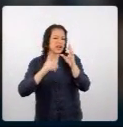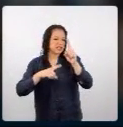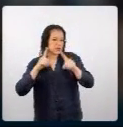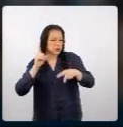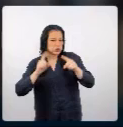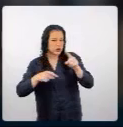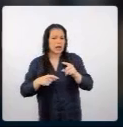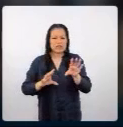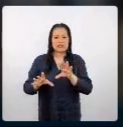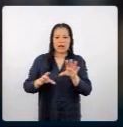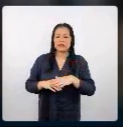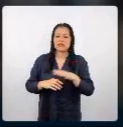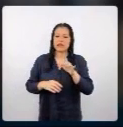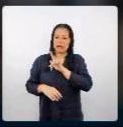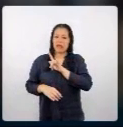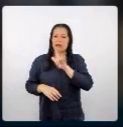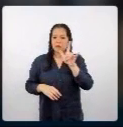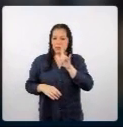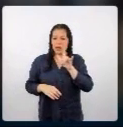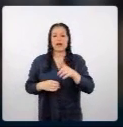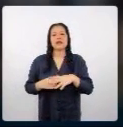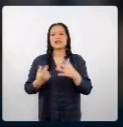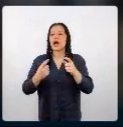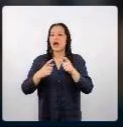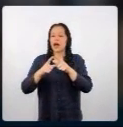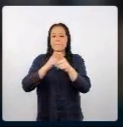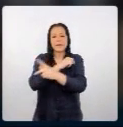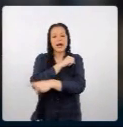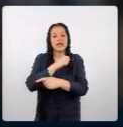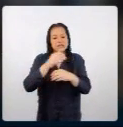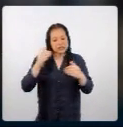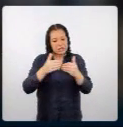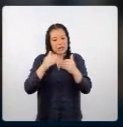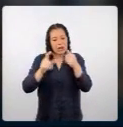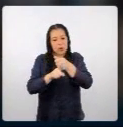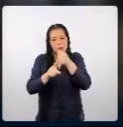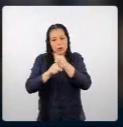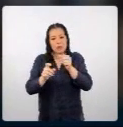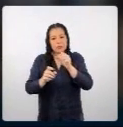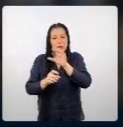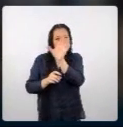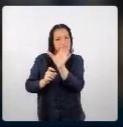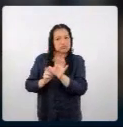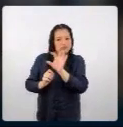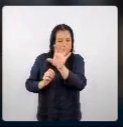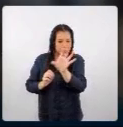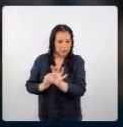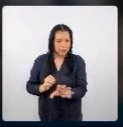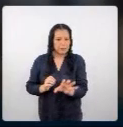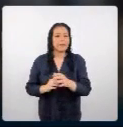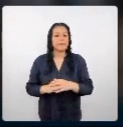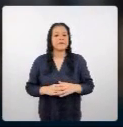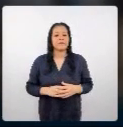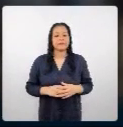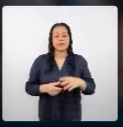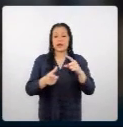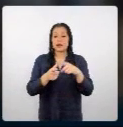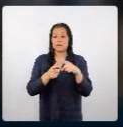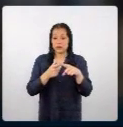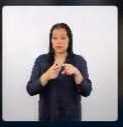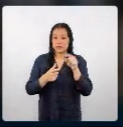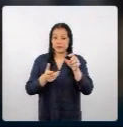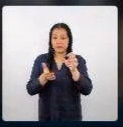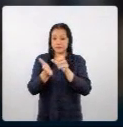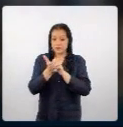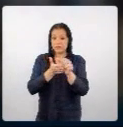haul holidays or local holidays. So this is the time